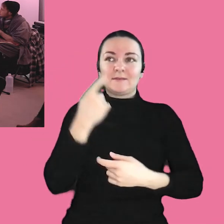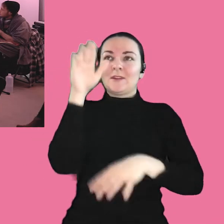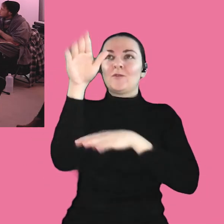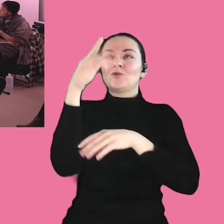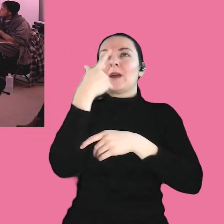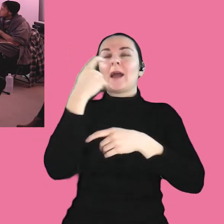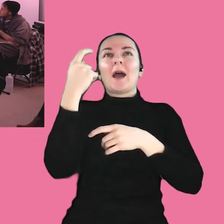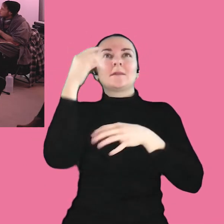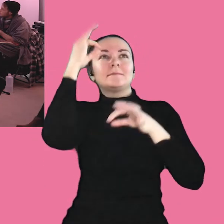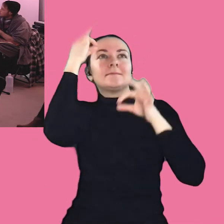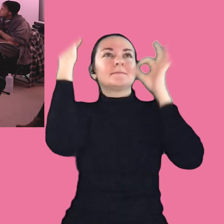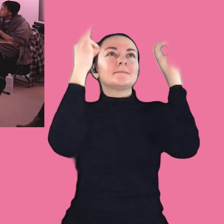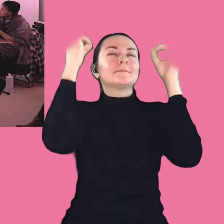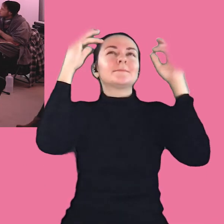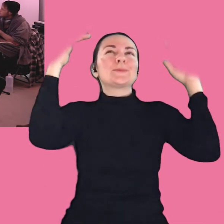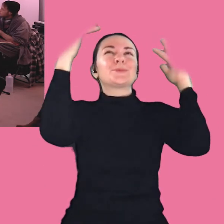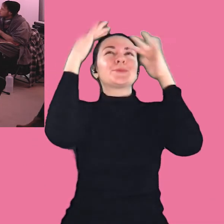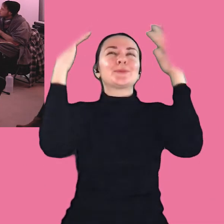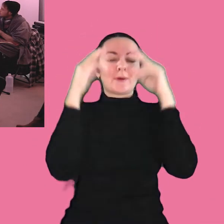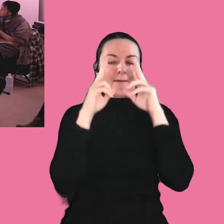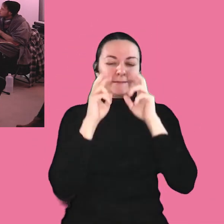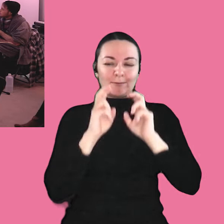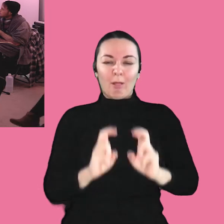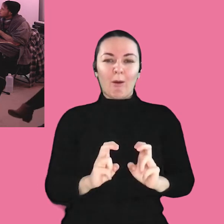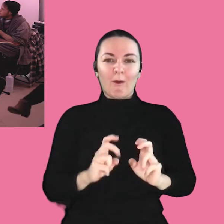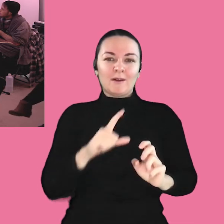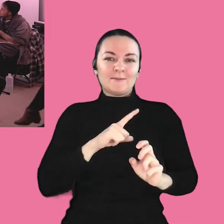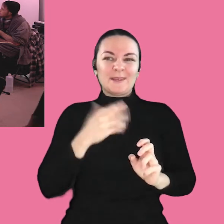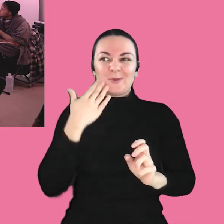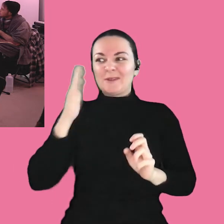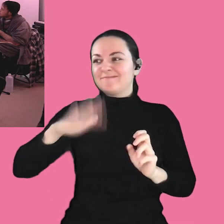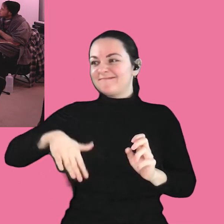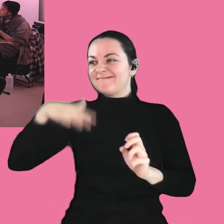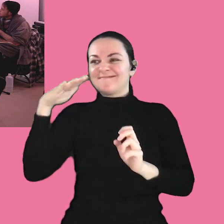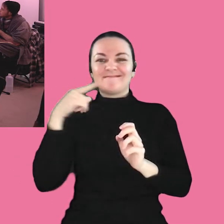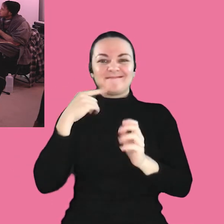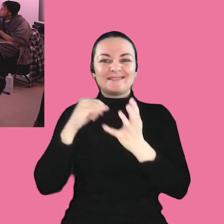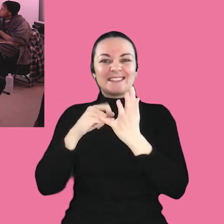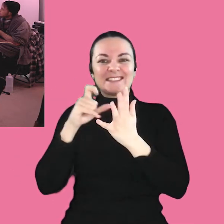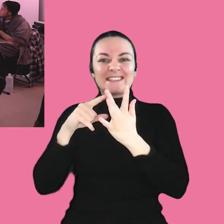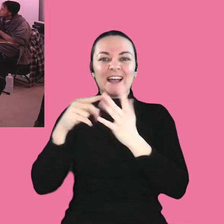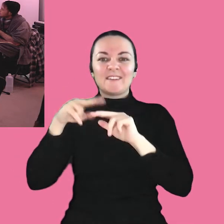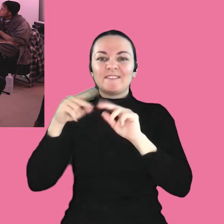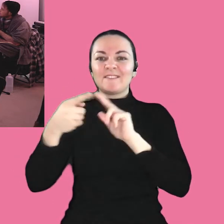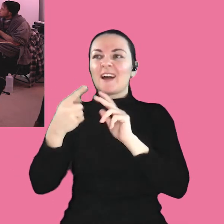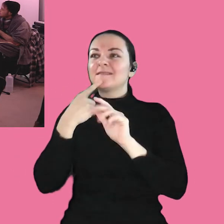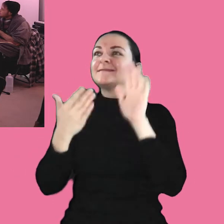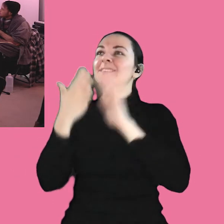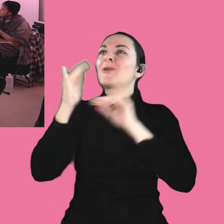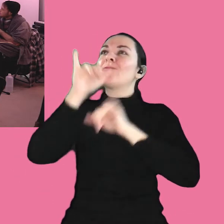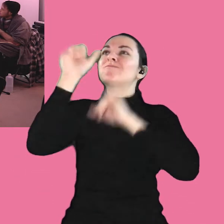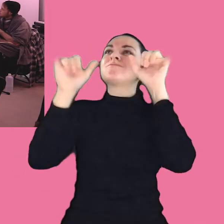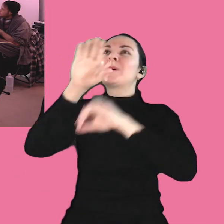like a better future. And in the storytelling, but I really like how science fiction